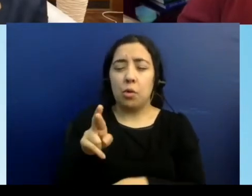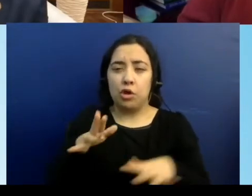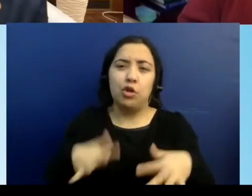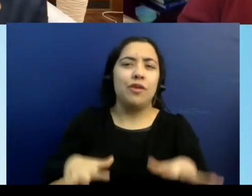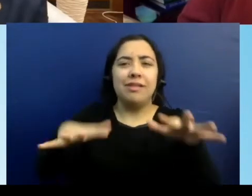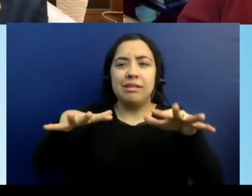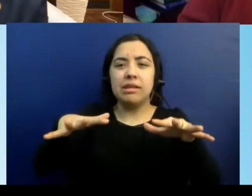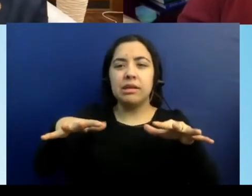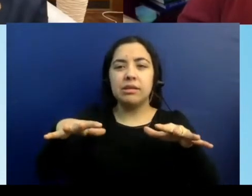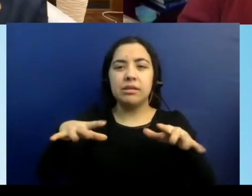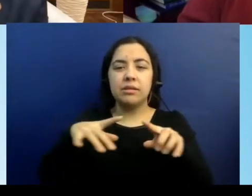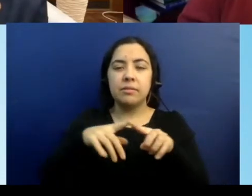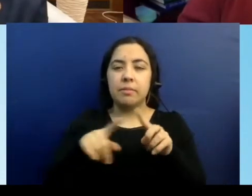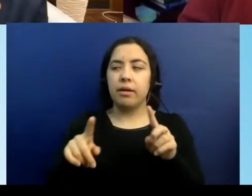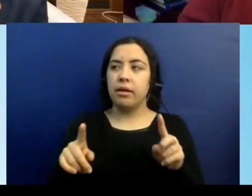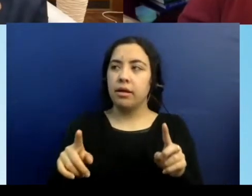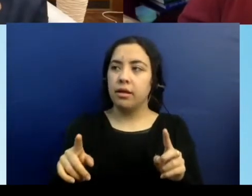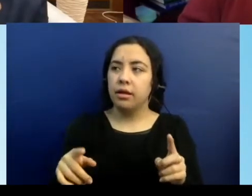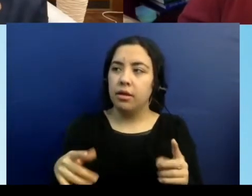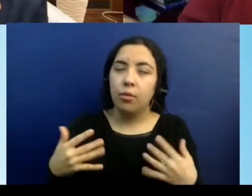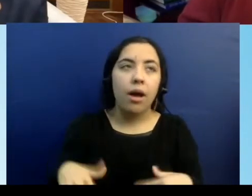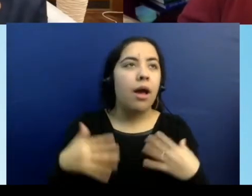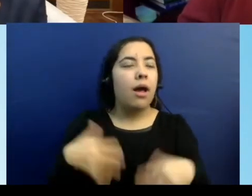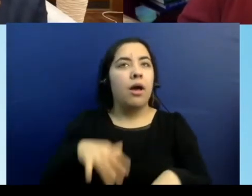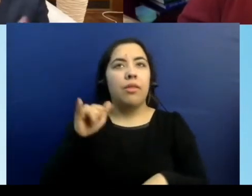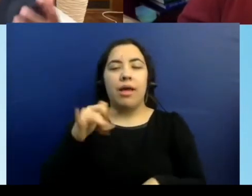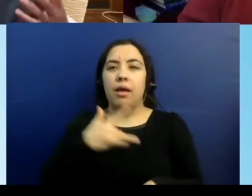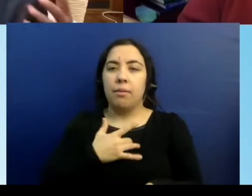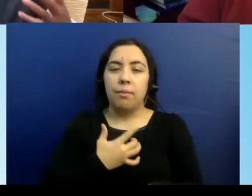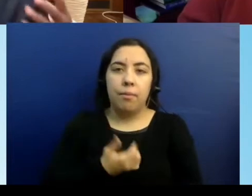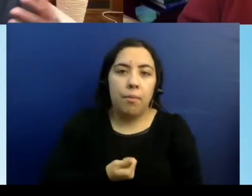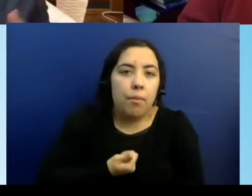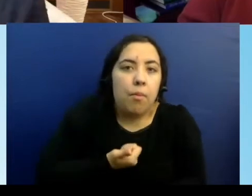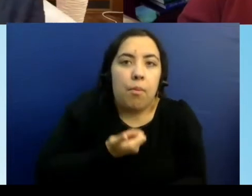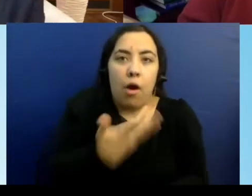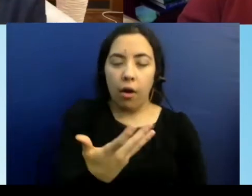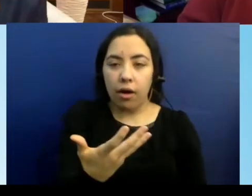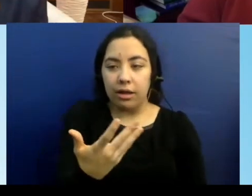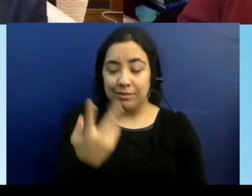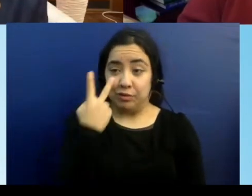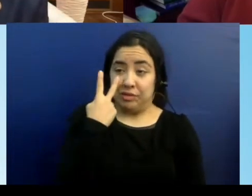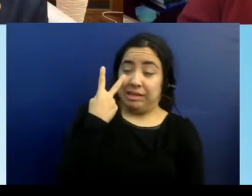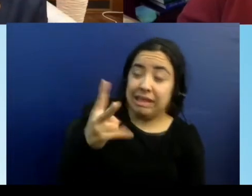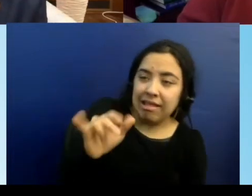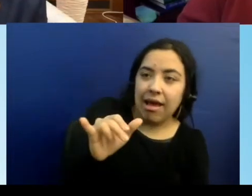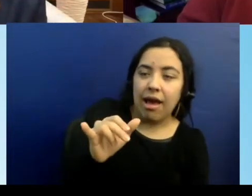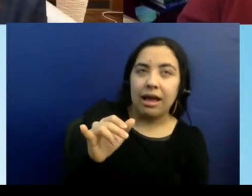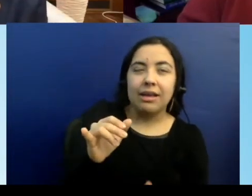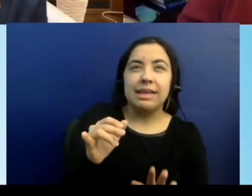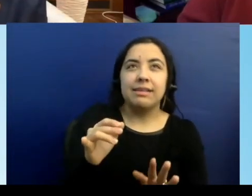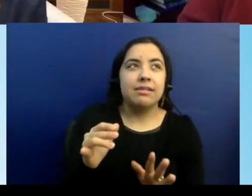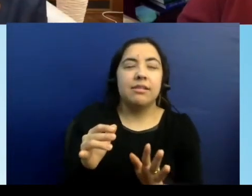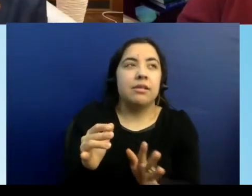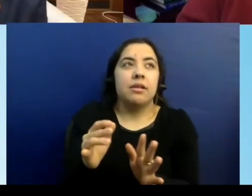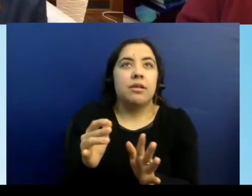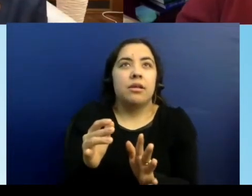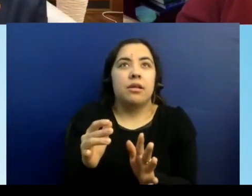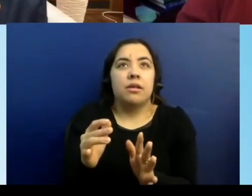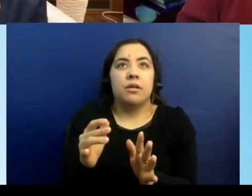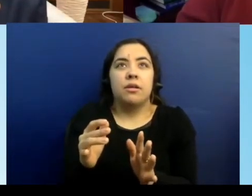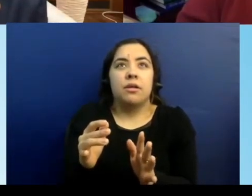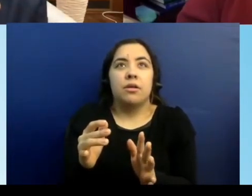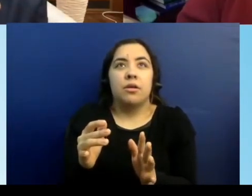poem. Really, you know, when you see something like that, it's just beaming, really beaming with